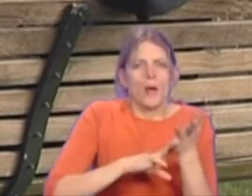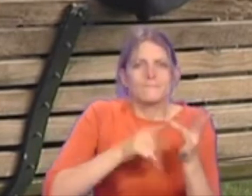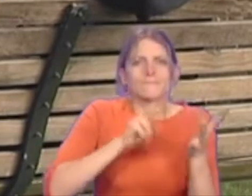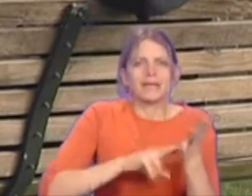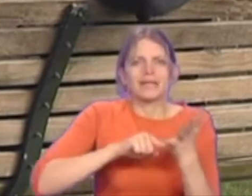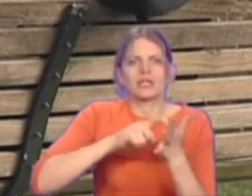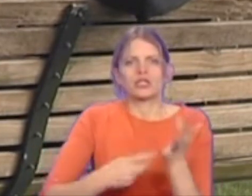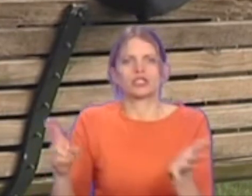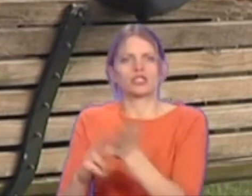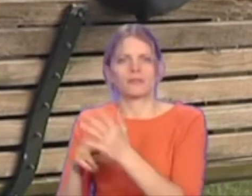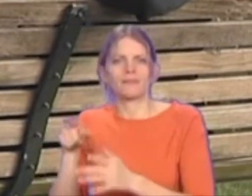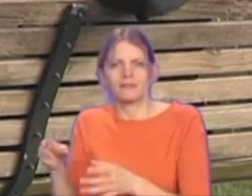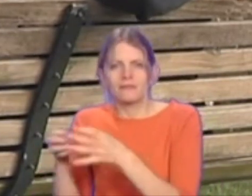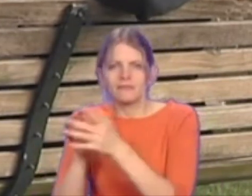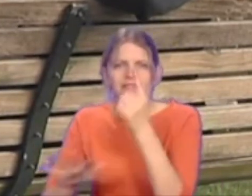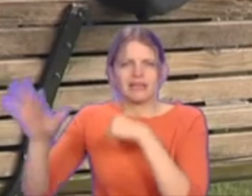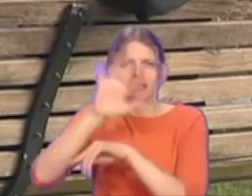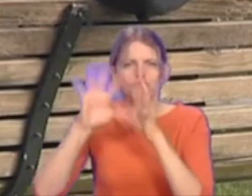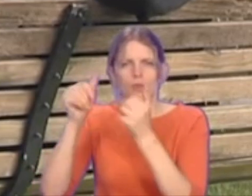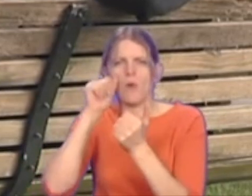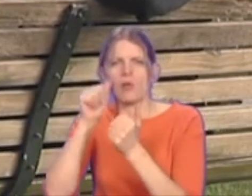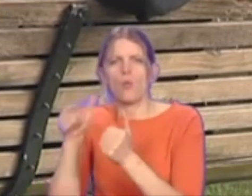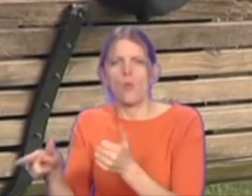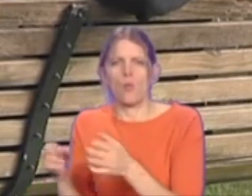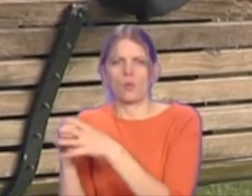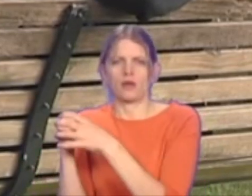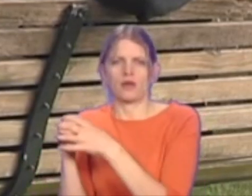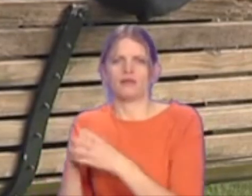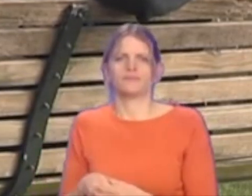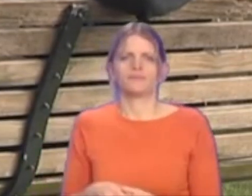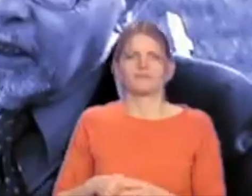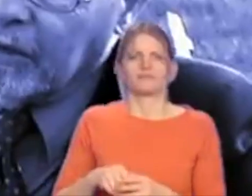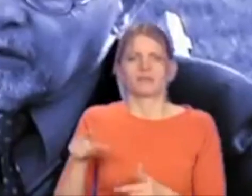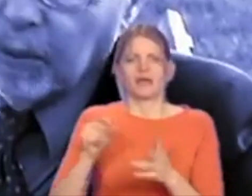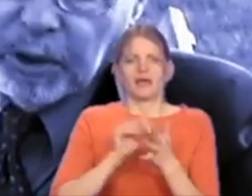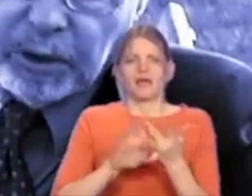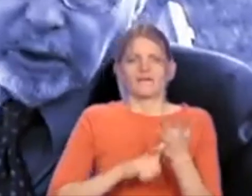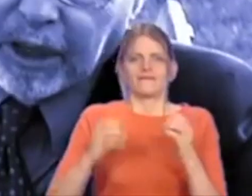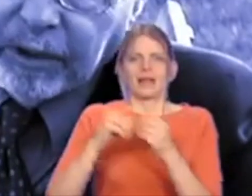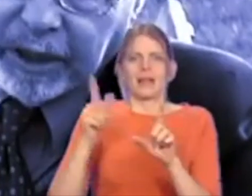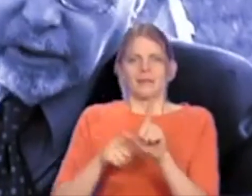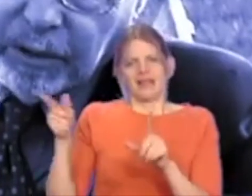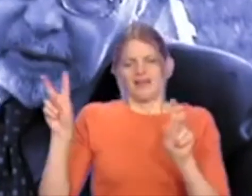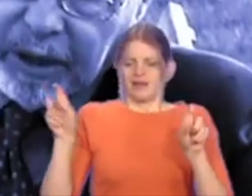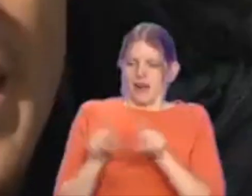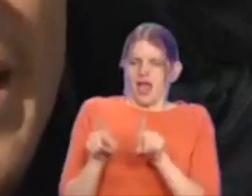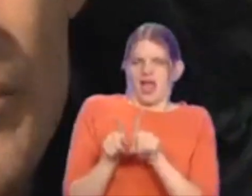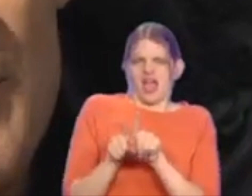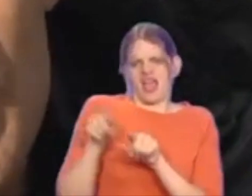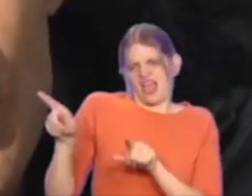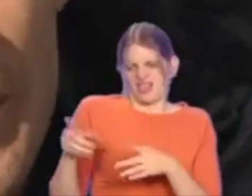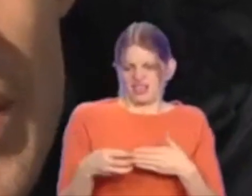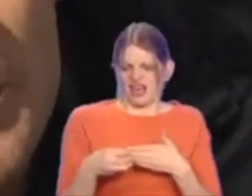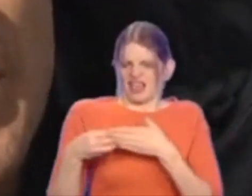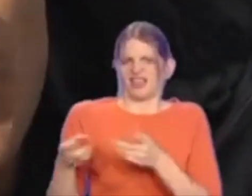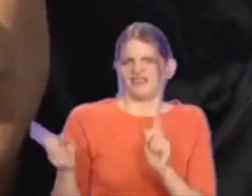became the most effective spy ring in the history of espionage. And Philby was the sort of leader of that group. How